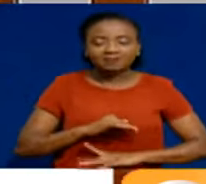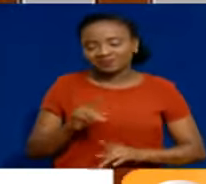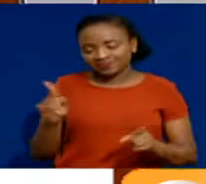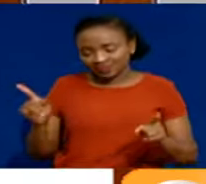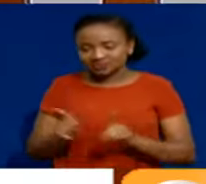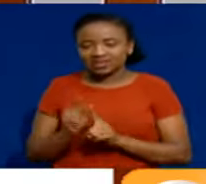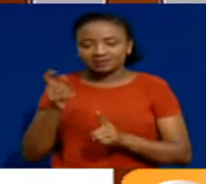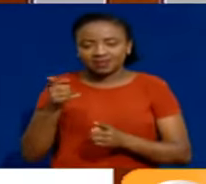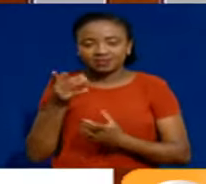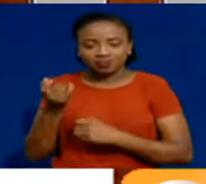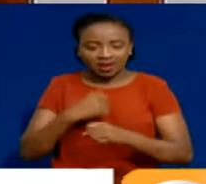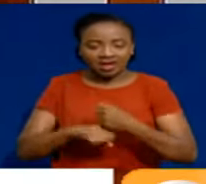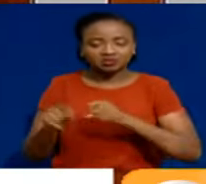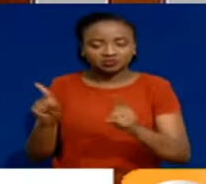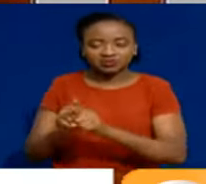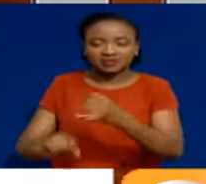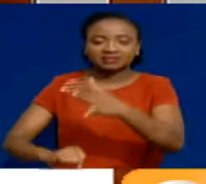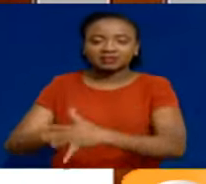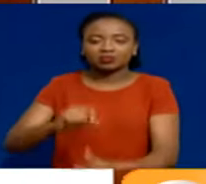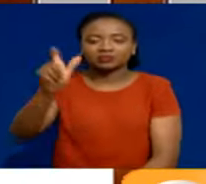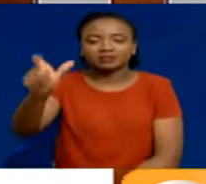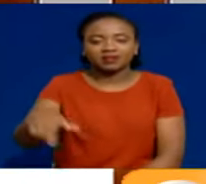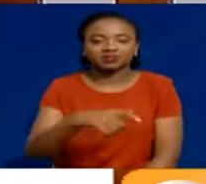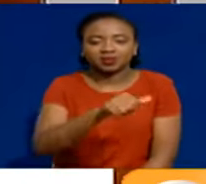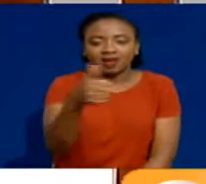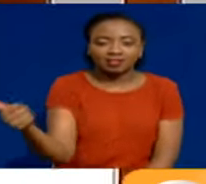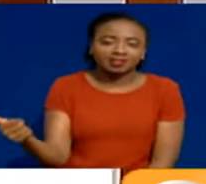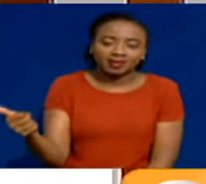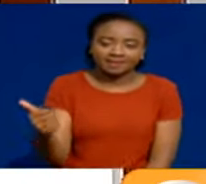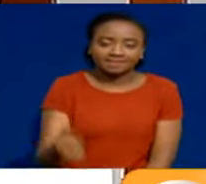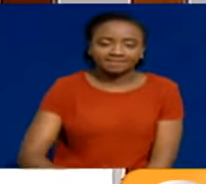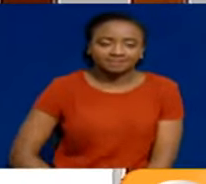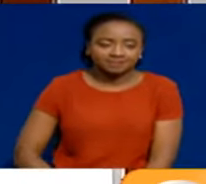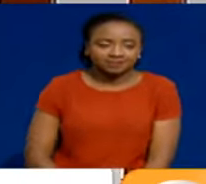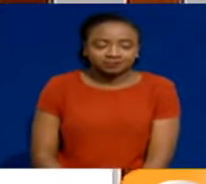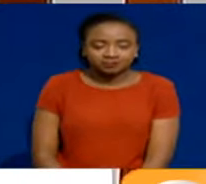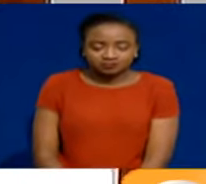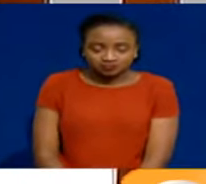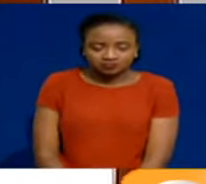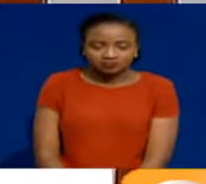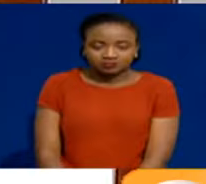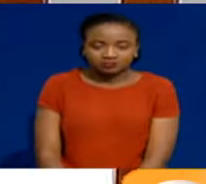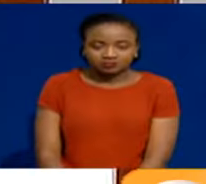a.m., Kibaki was our president. And